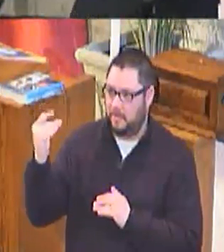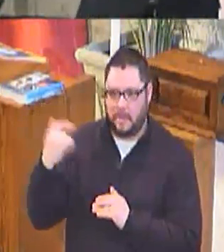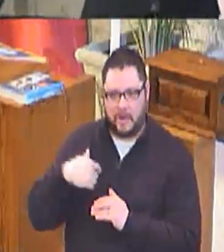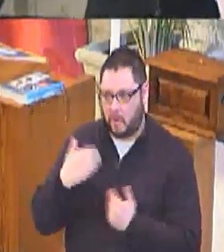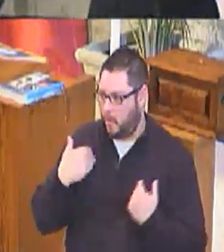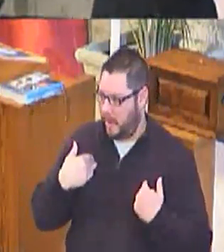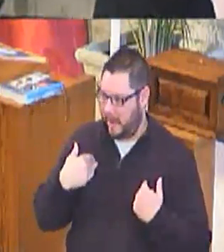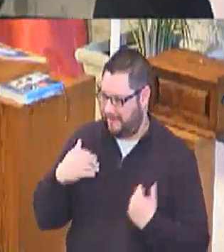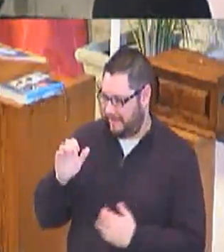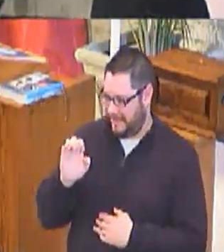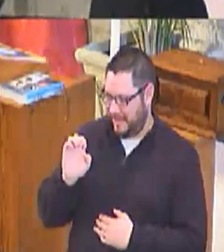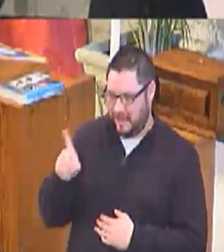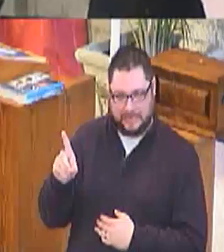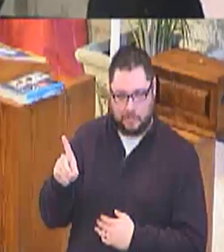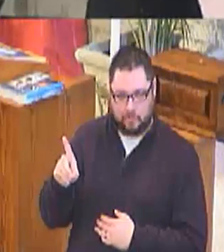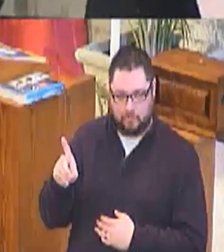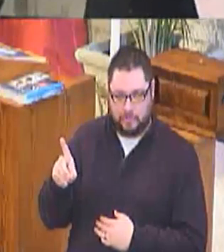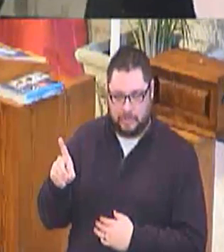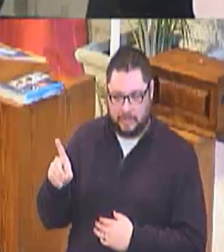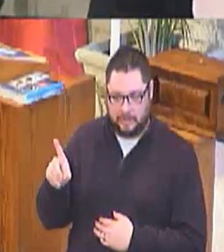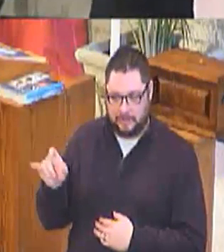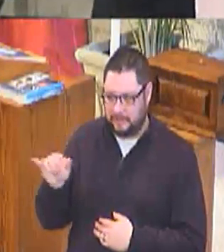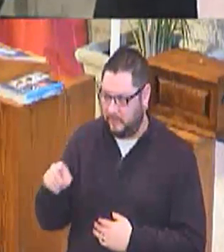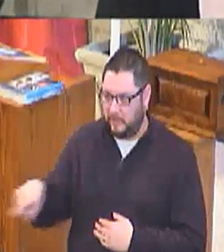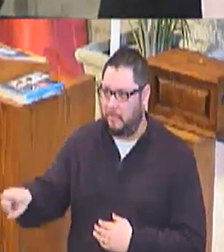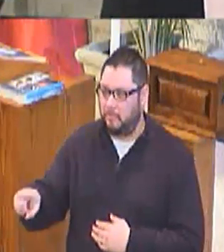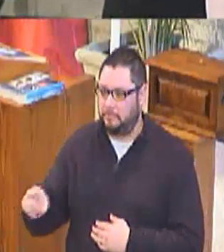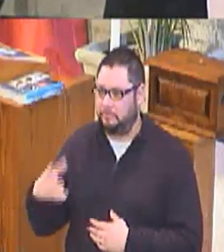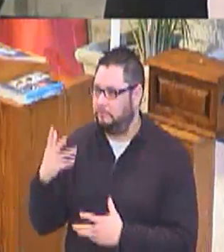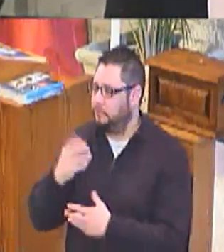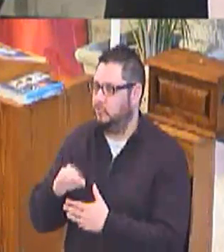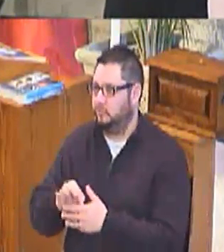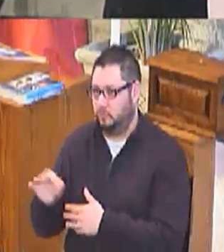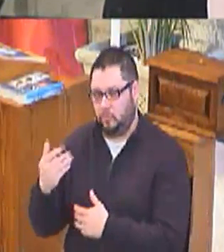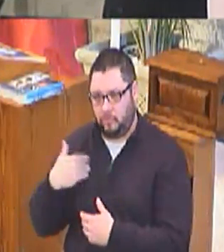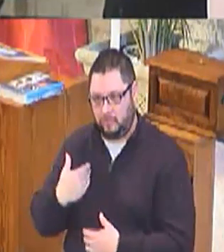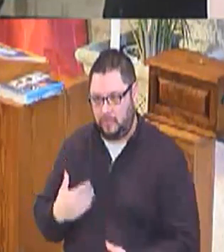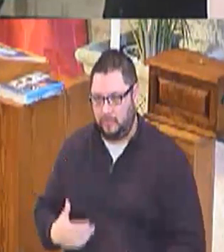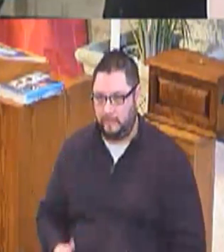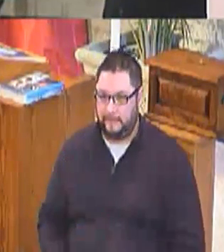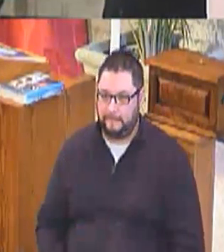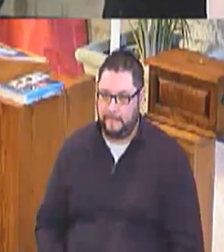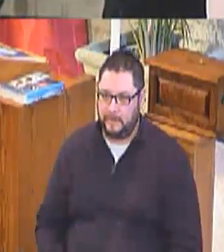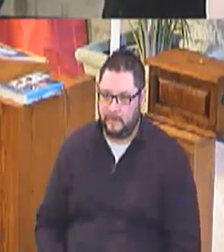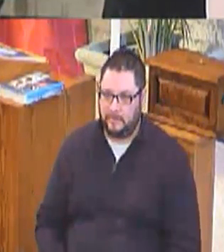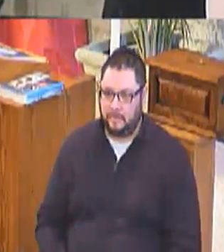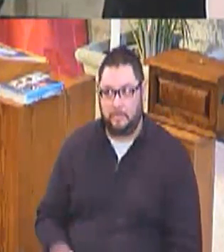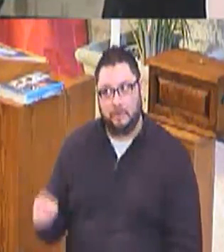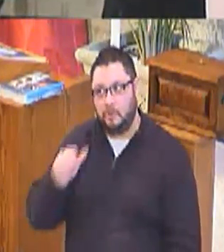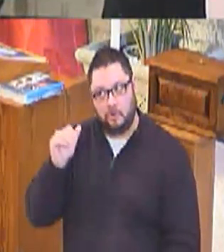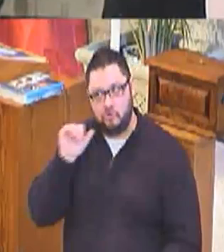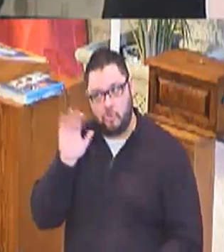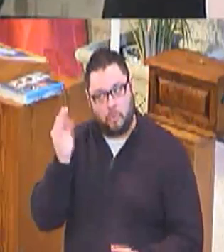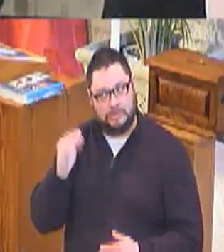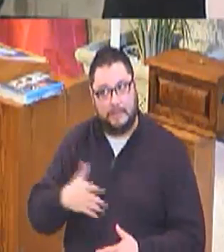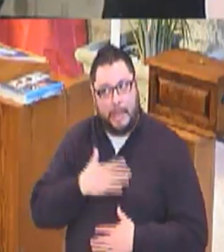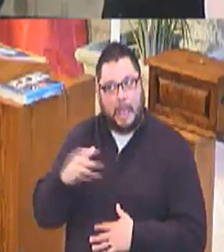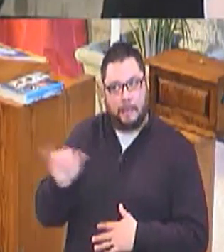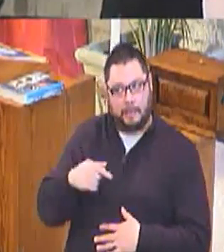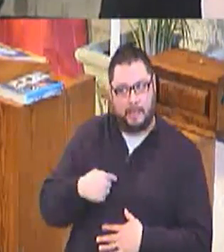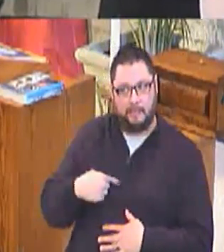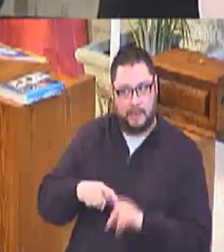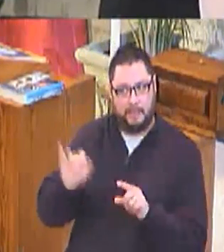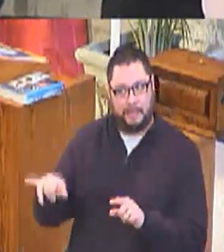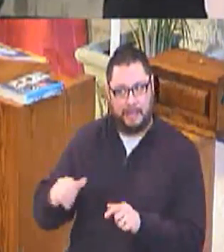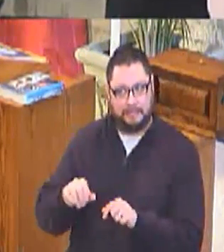have the education that these beautiful souls have. They don't seem as happy as I am, but that's another story,